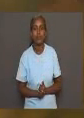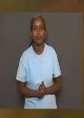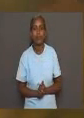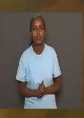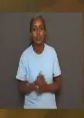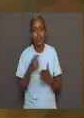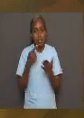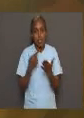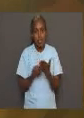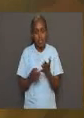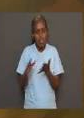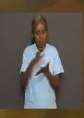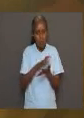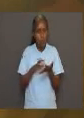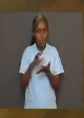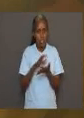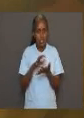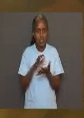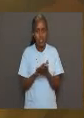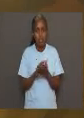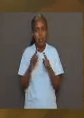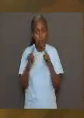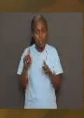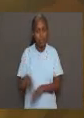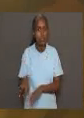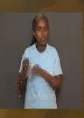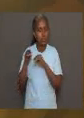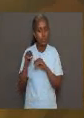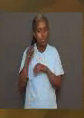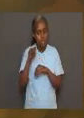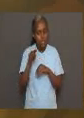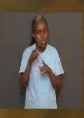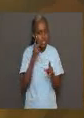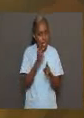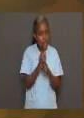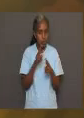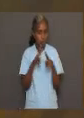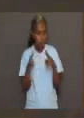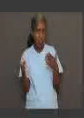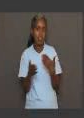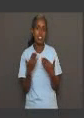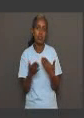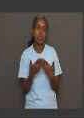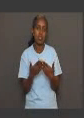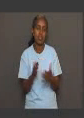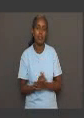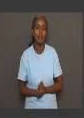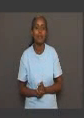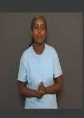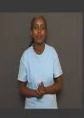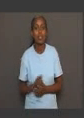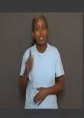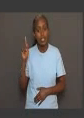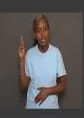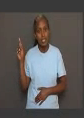It sounds complicated, but students, it is actually very simple.